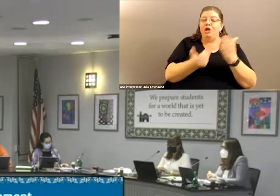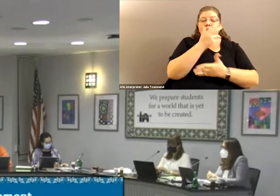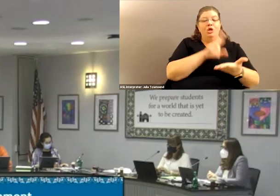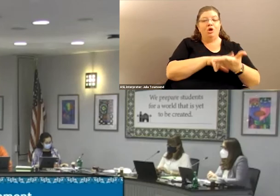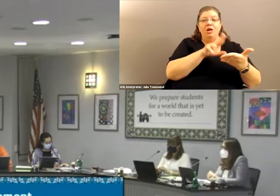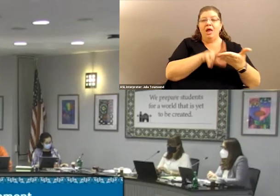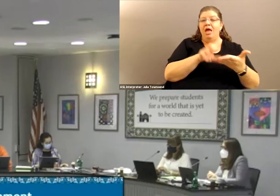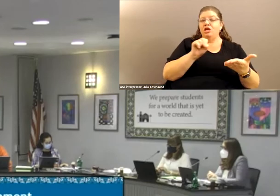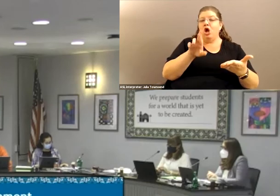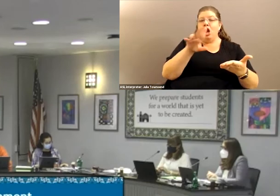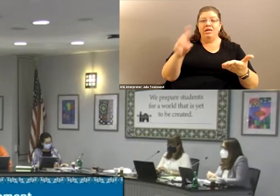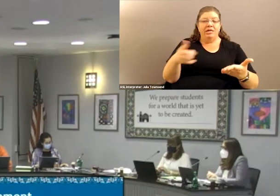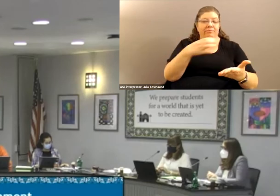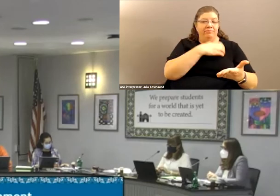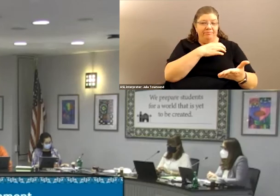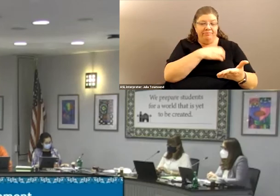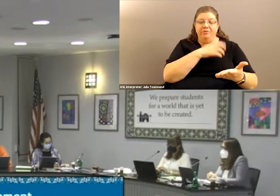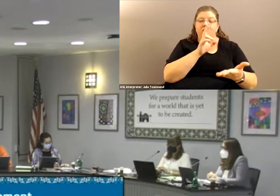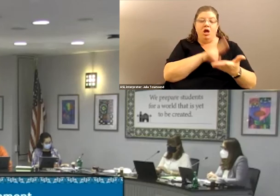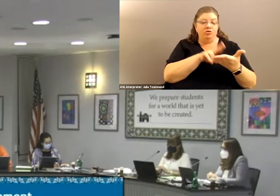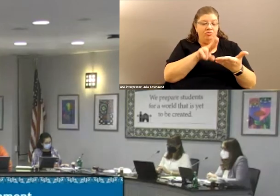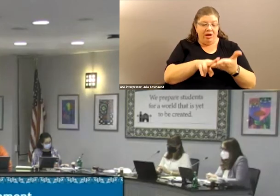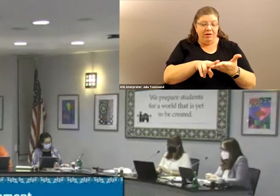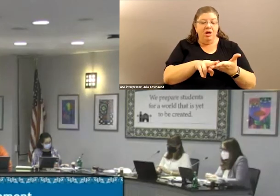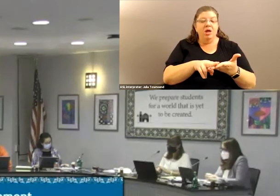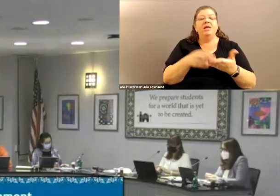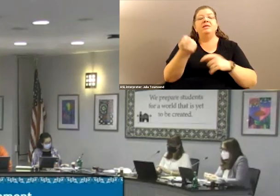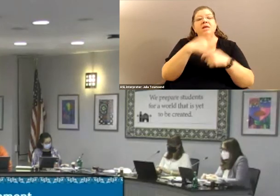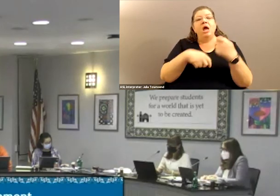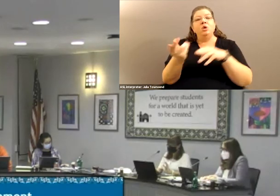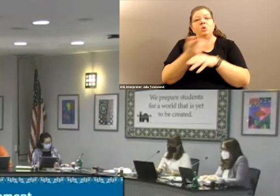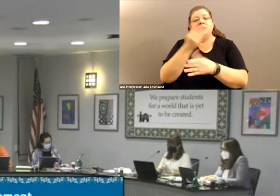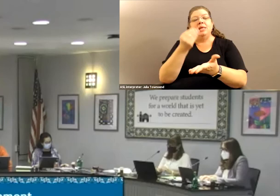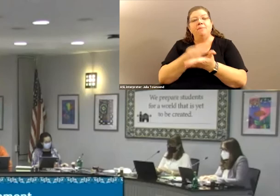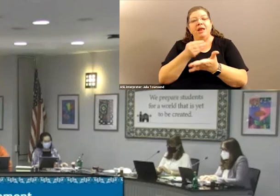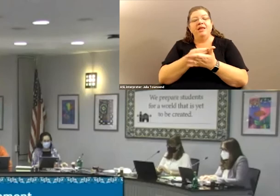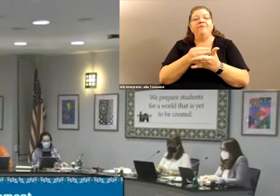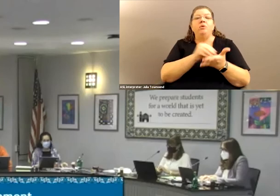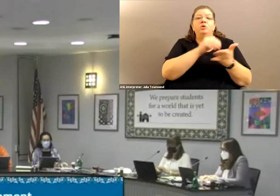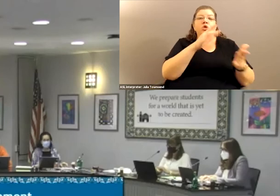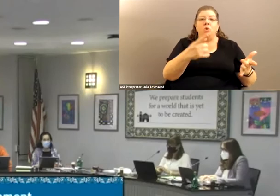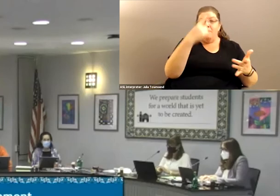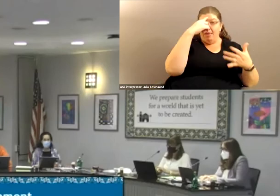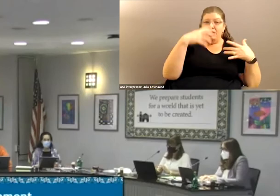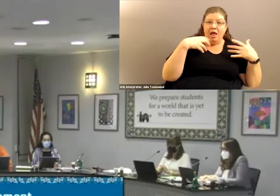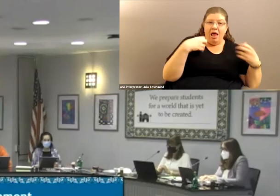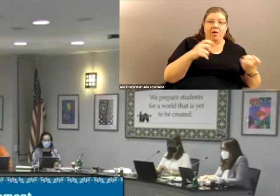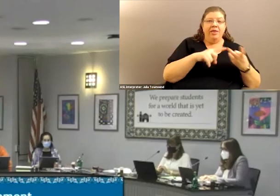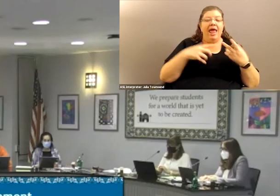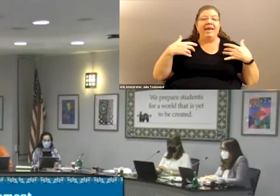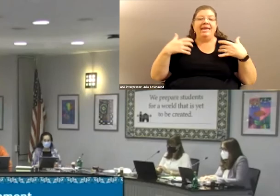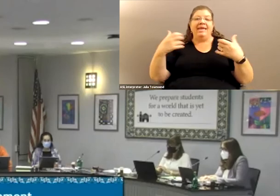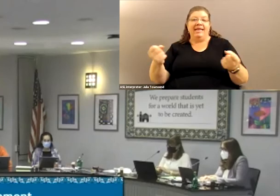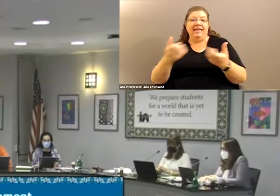contract we hope the money can be put towards supporting student mental health and healing instead thank you